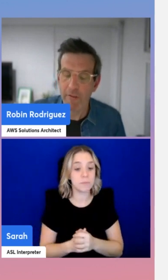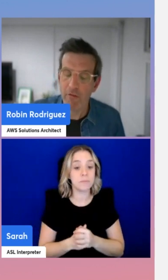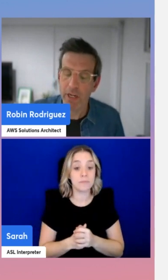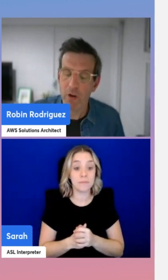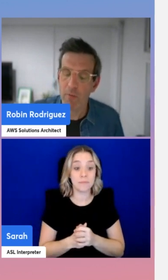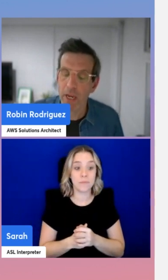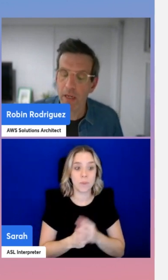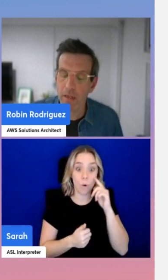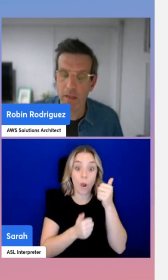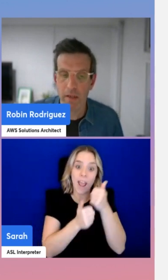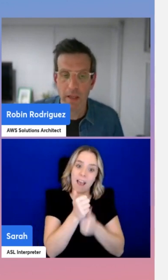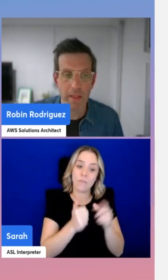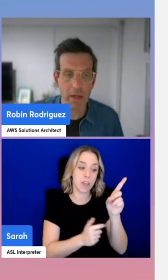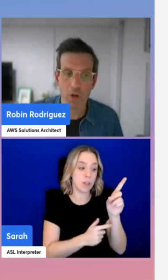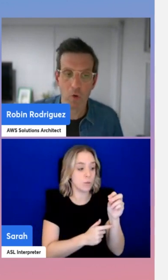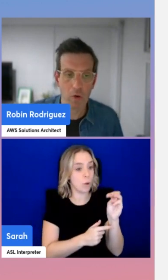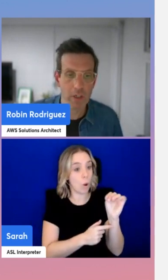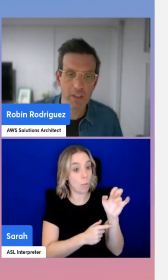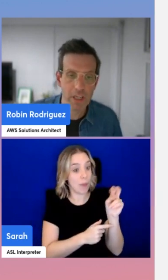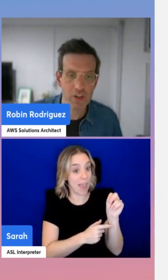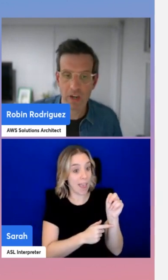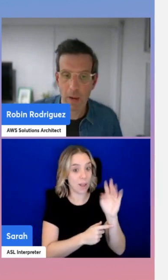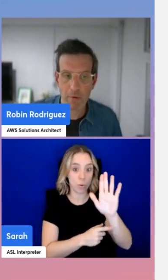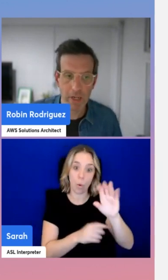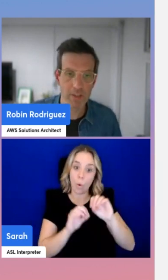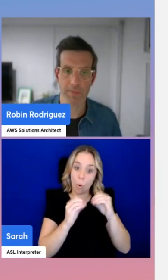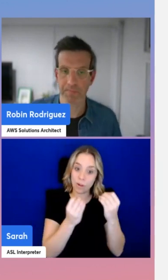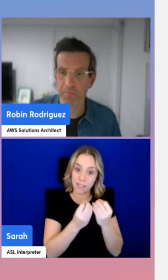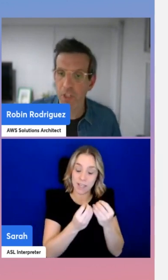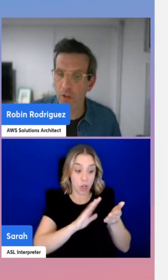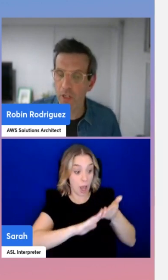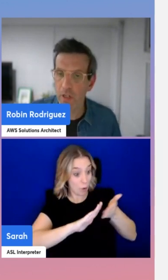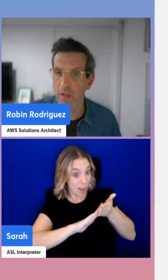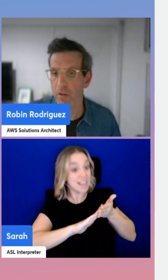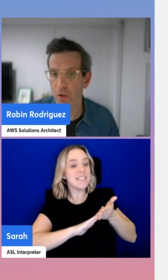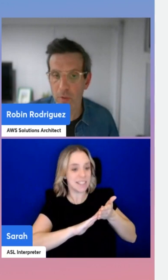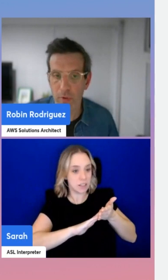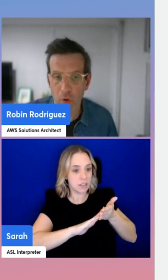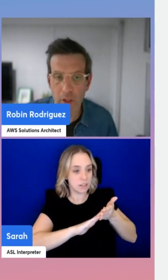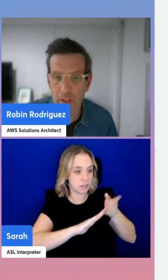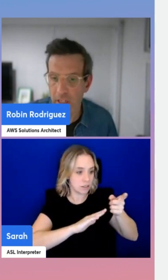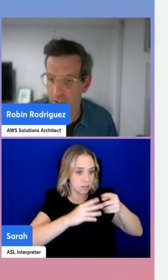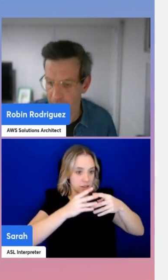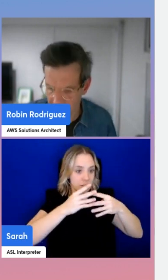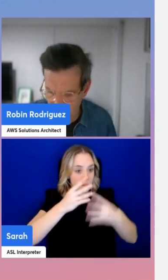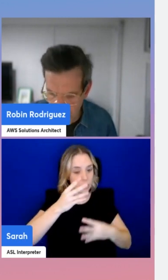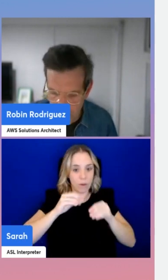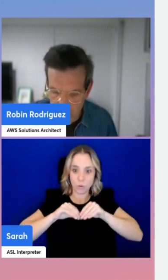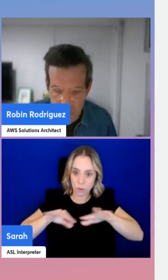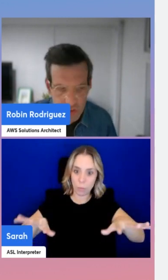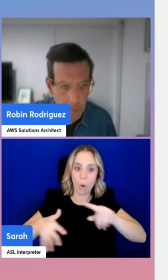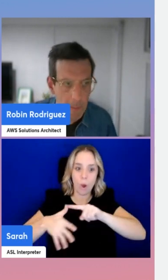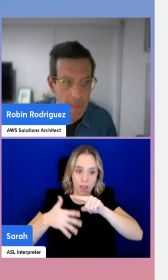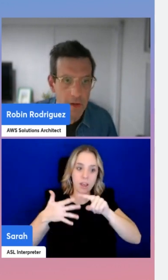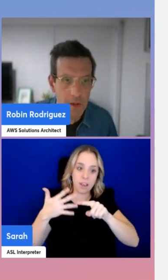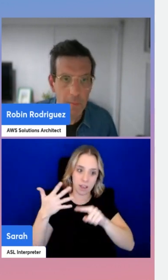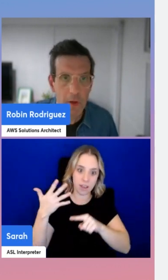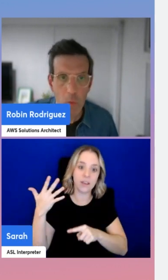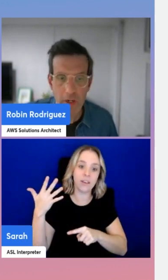for every domain that your organization operates, you need to deploy these.